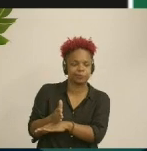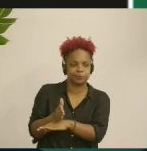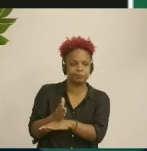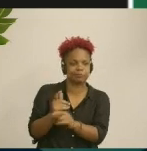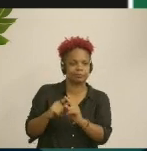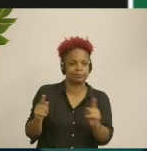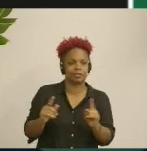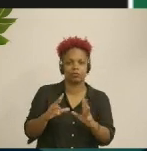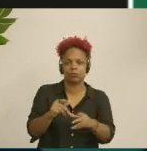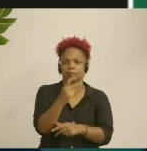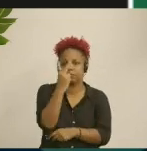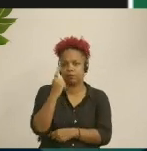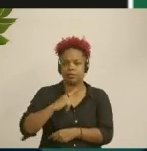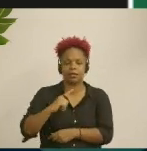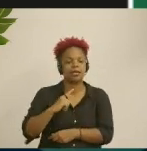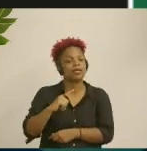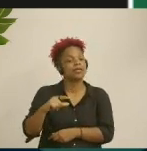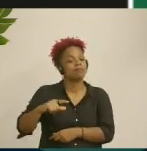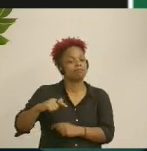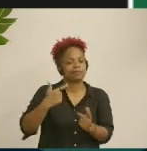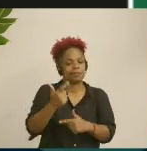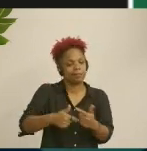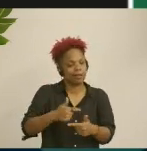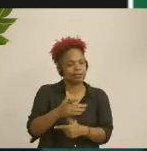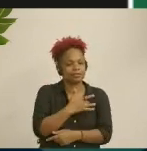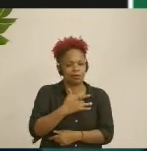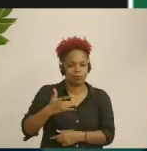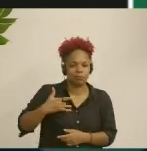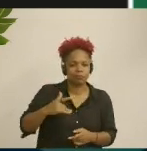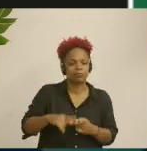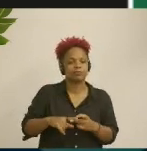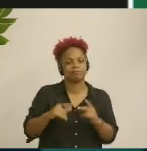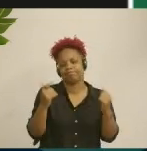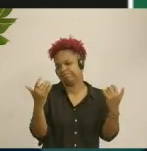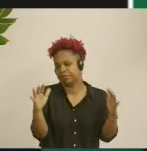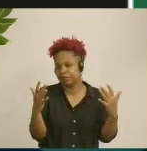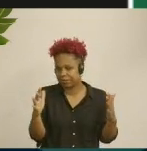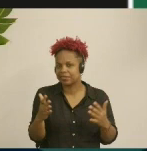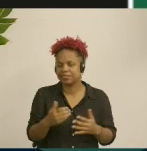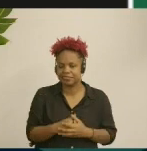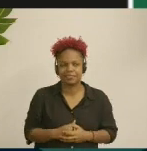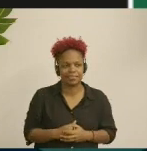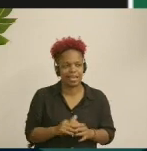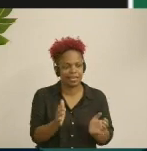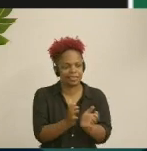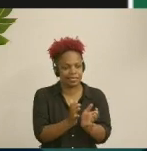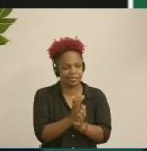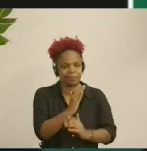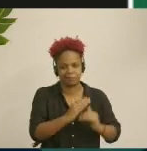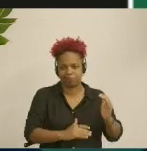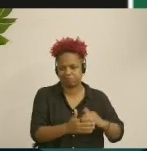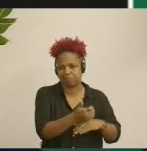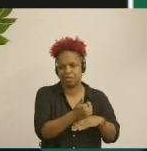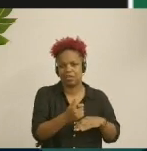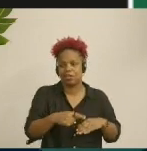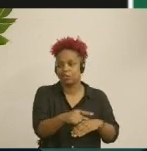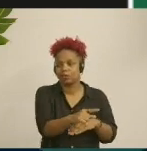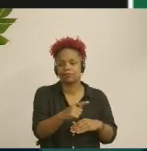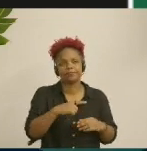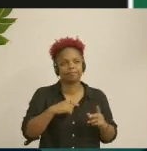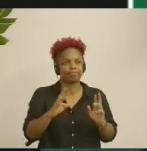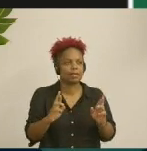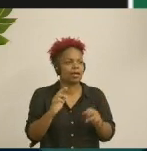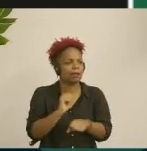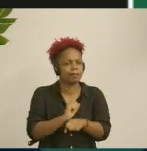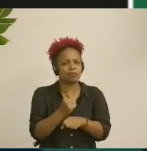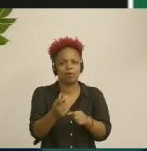take it to the people. In so much of our work, we don't often take it to the people. We expect the people to come to us. So thank you for taking it to the people. I want to also draw